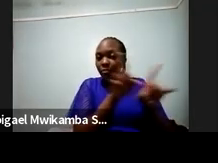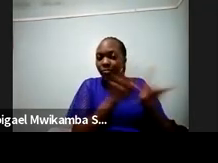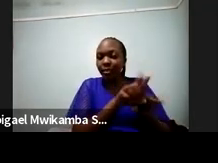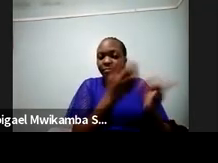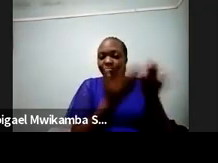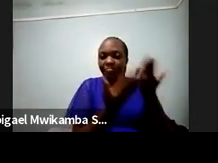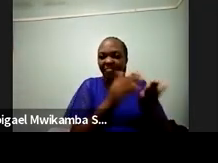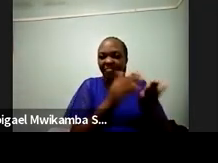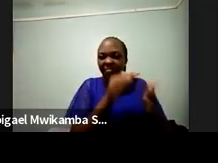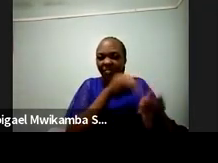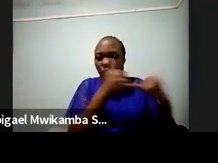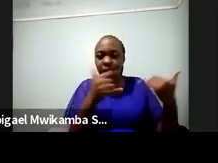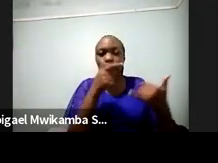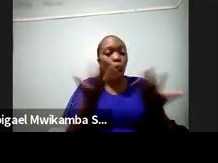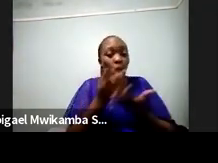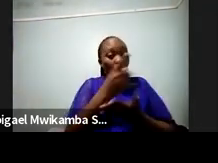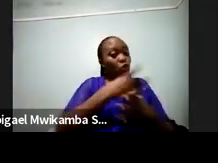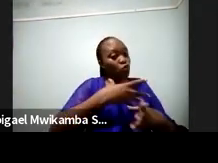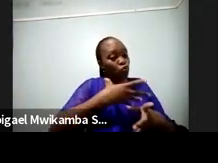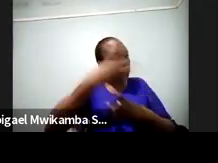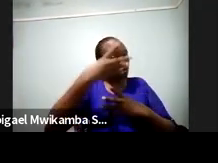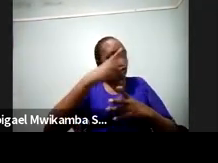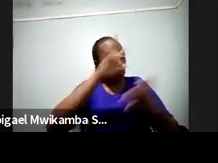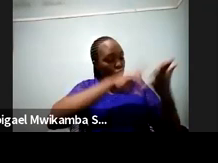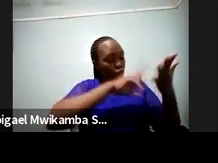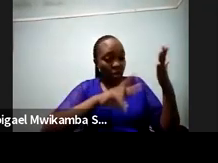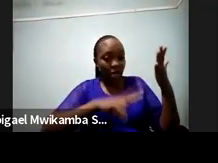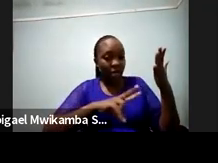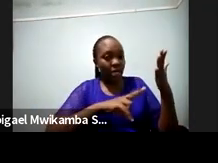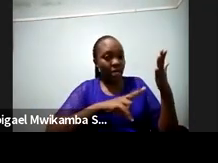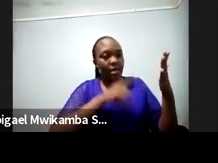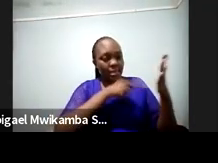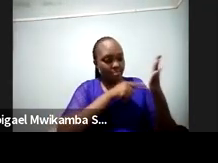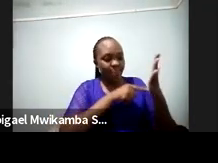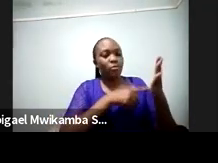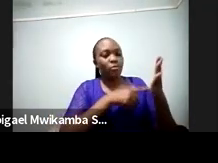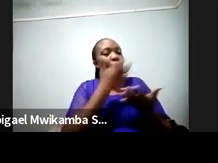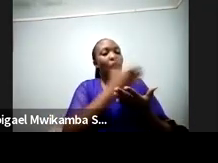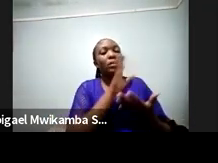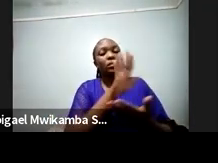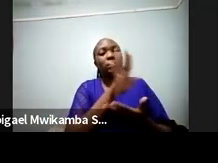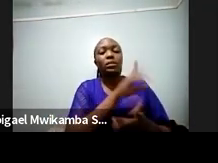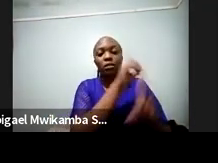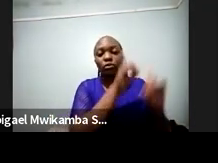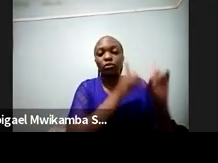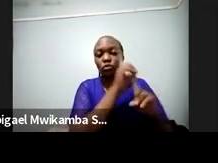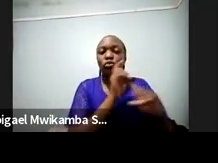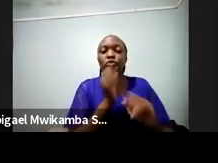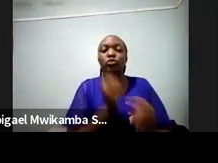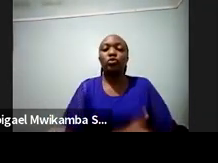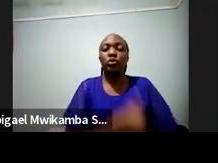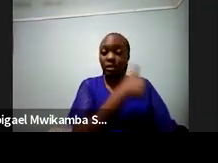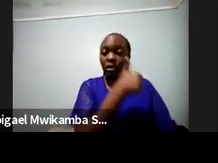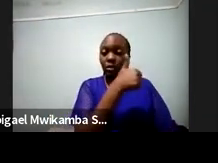boggle your mind in responding to your question. But hold on your thoughts. Before we finish, I'll be done with you and you'll be